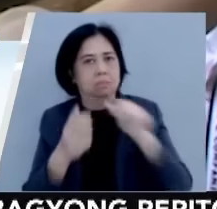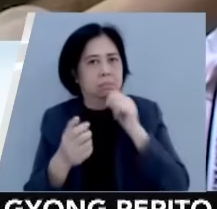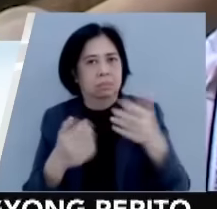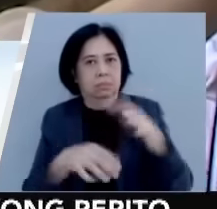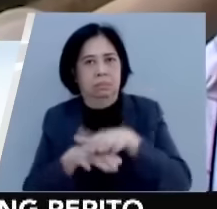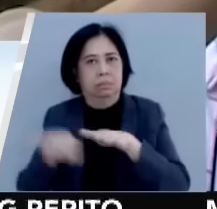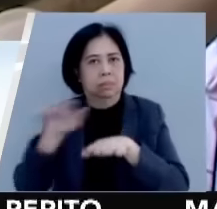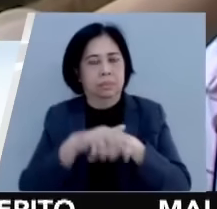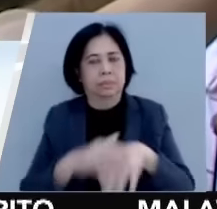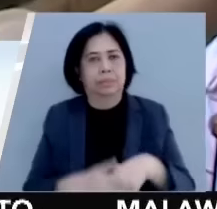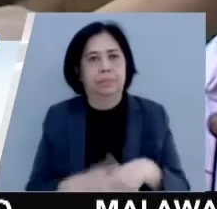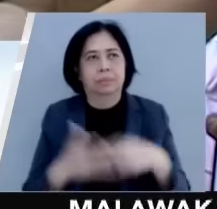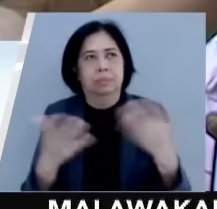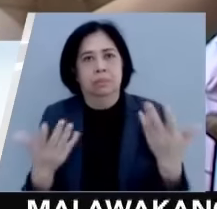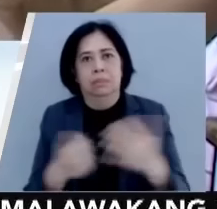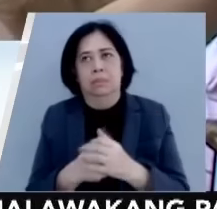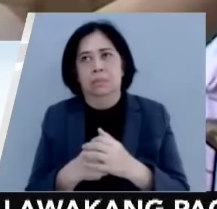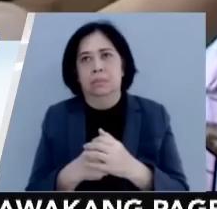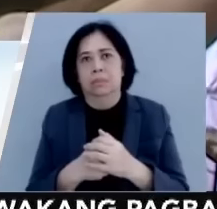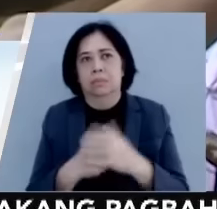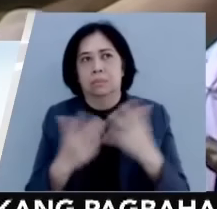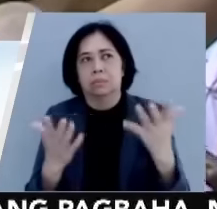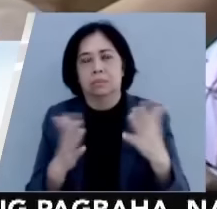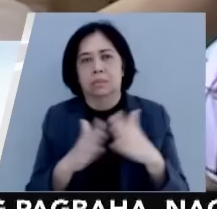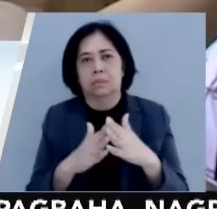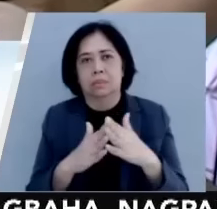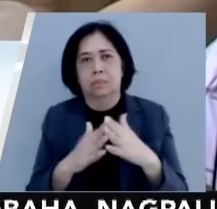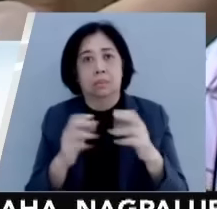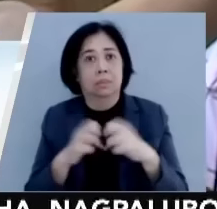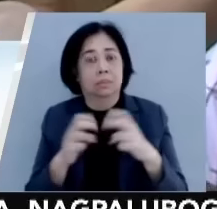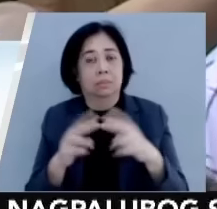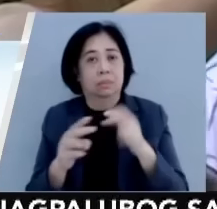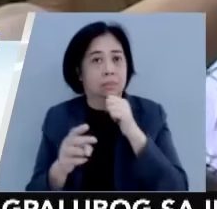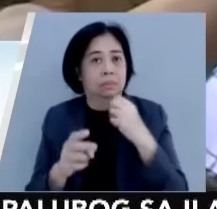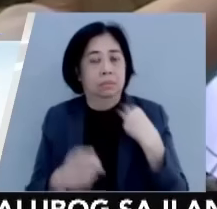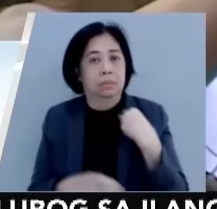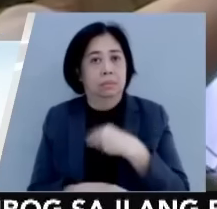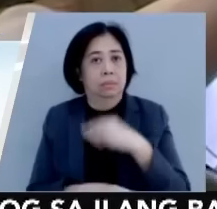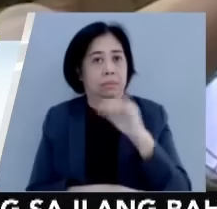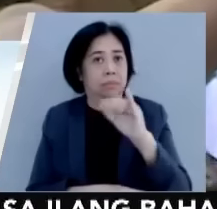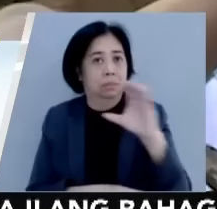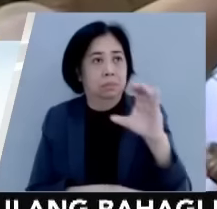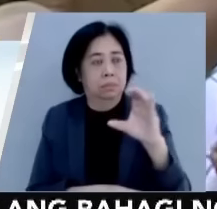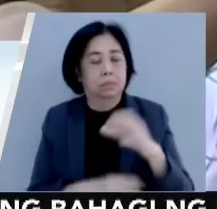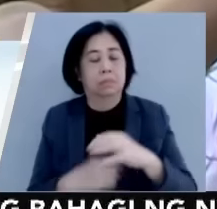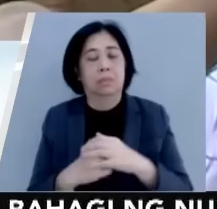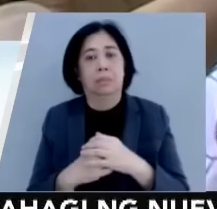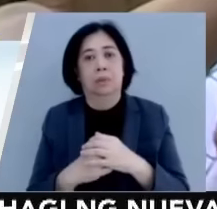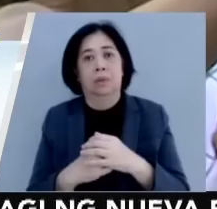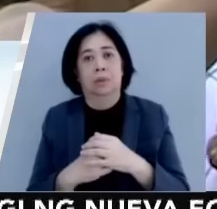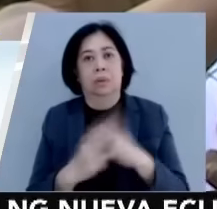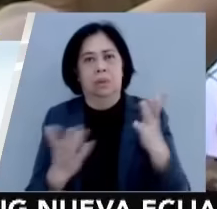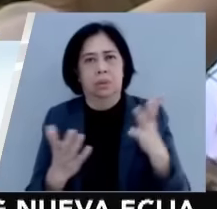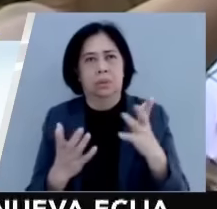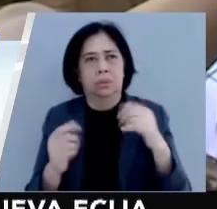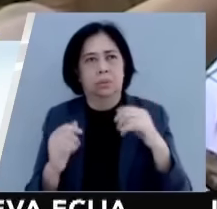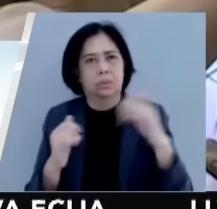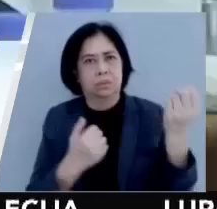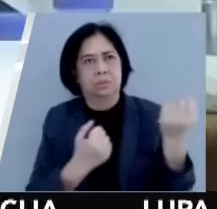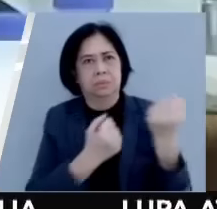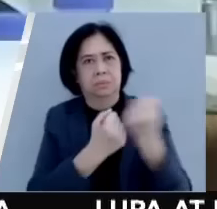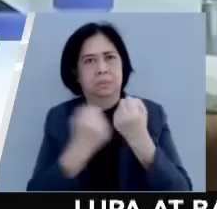Kasi ano yan eh, even if we're not members of the ICC, the spirit of complementarity still